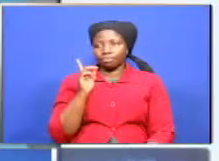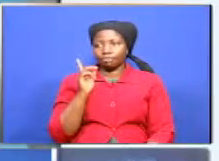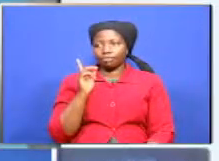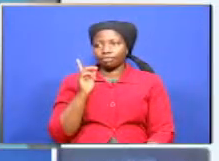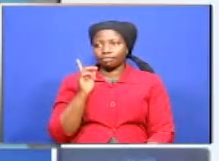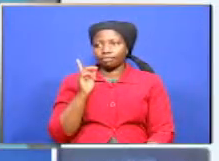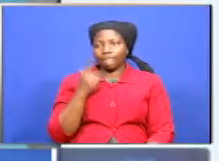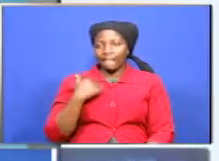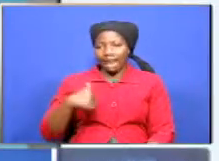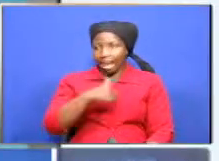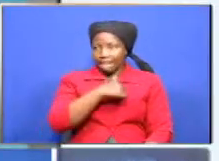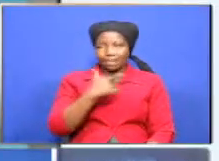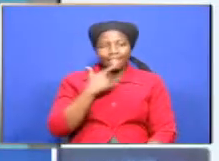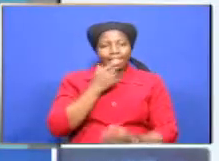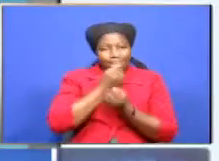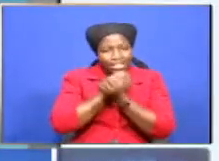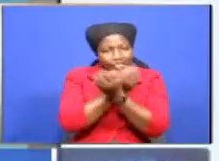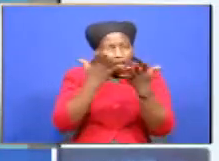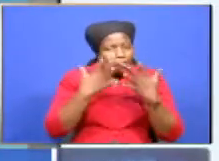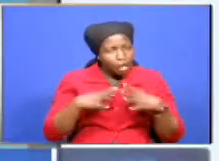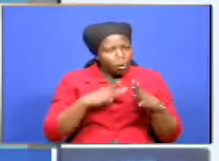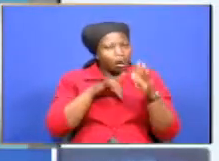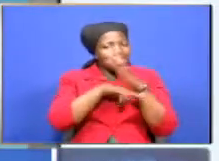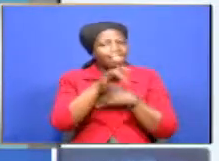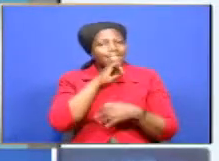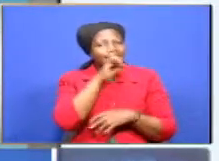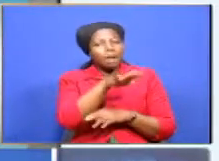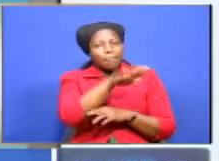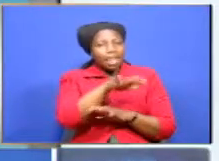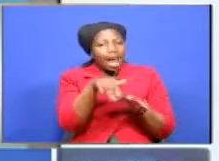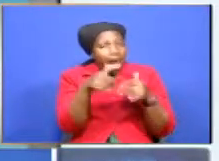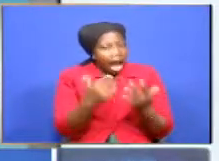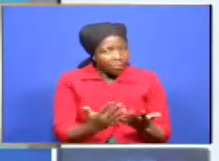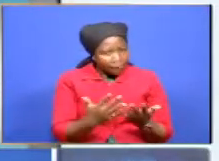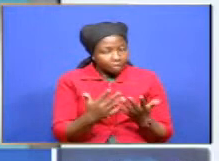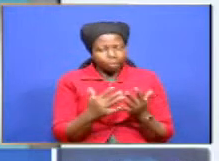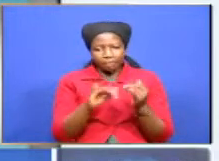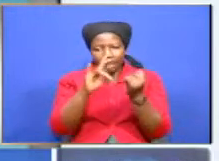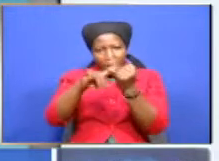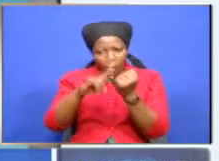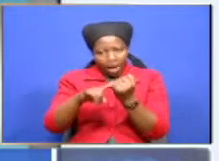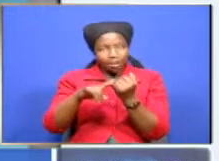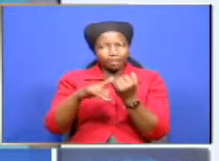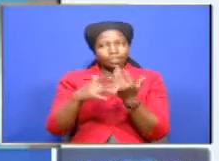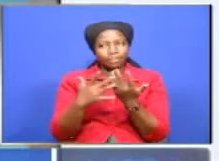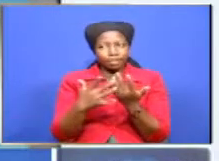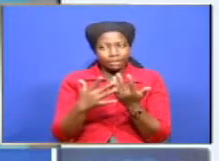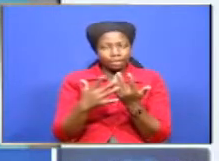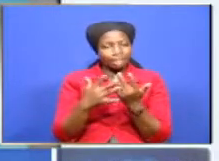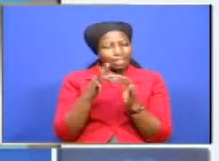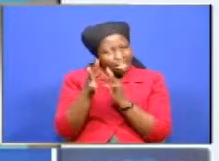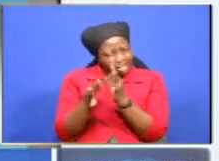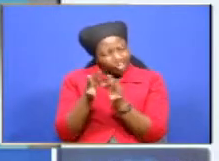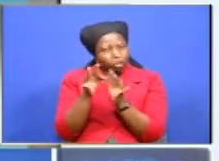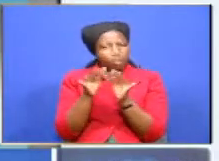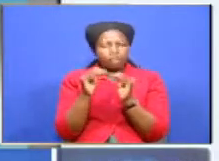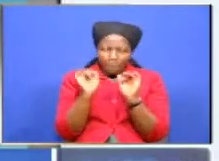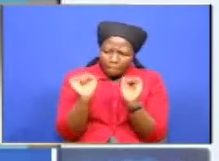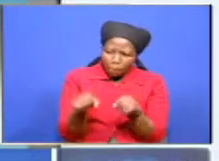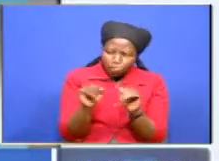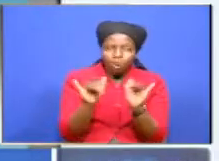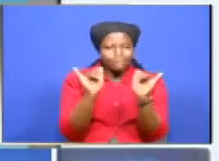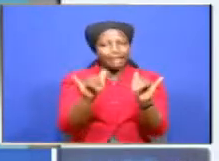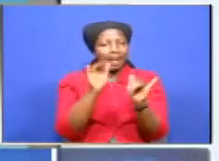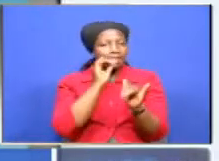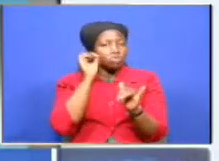What we are telling people in the informal settlements is one, to try as much as possible to stay at home, but we